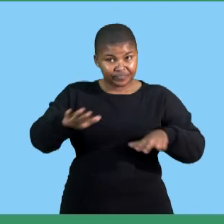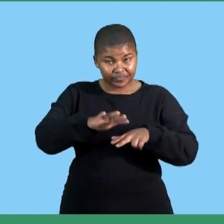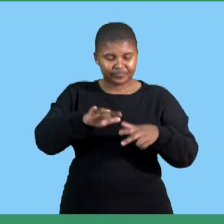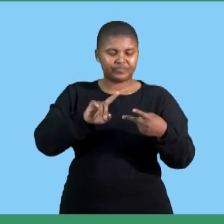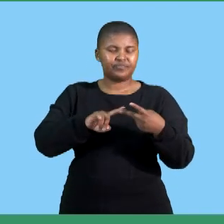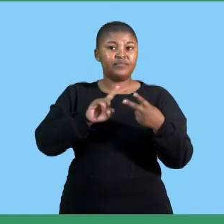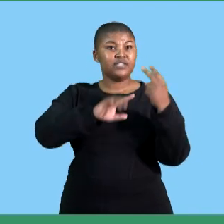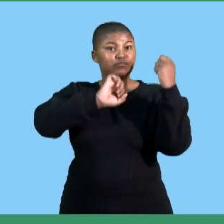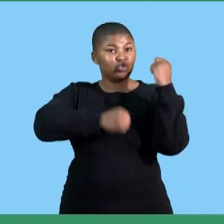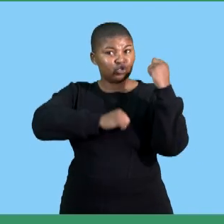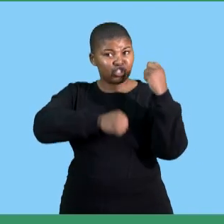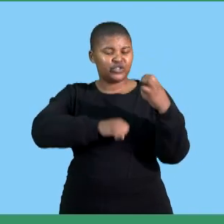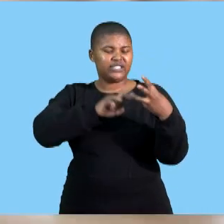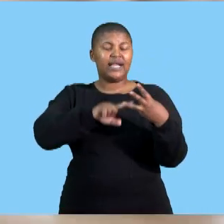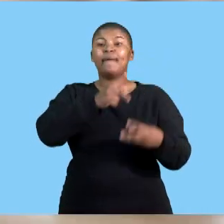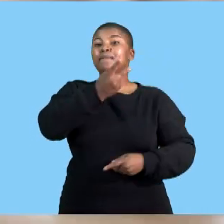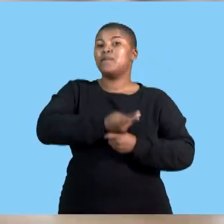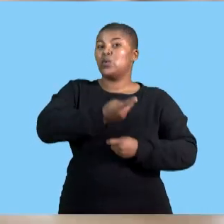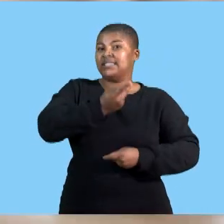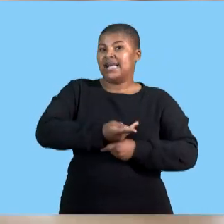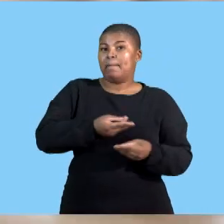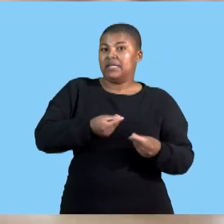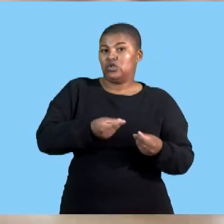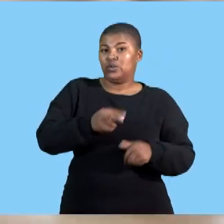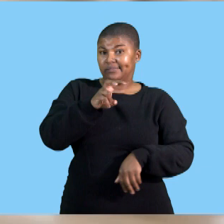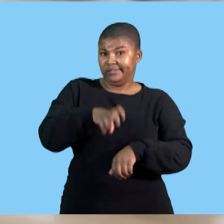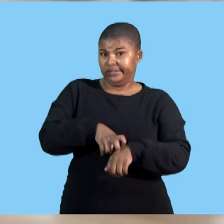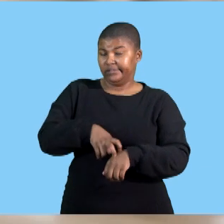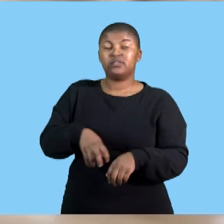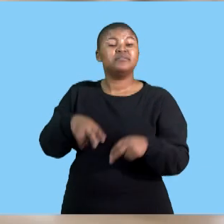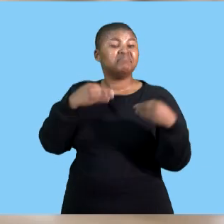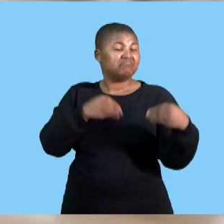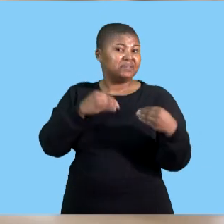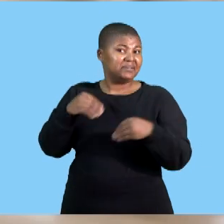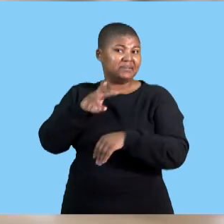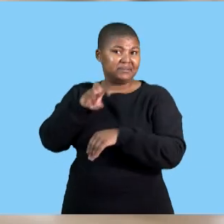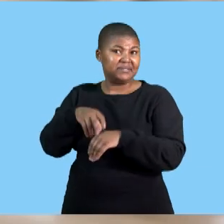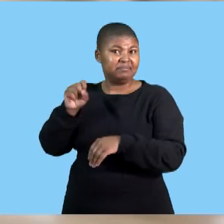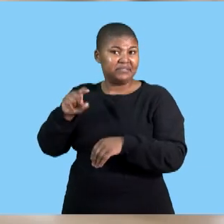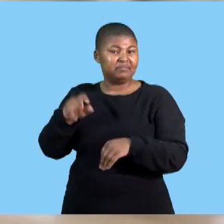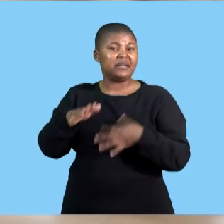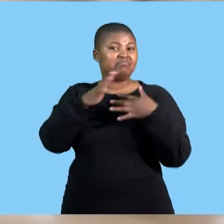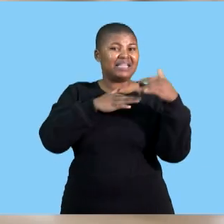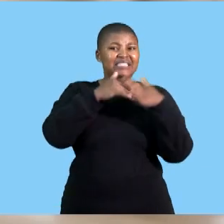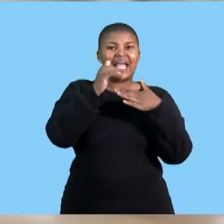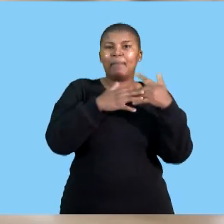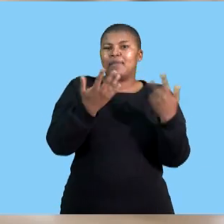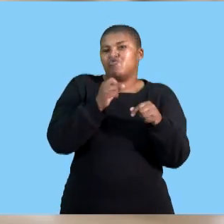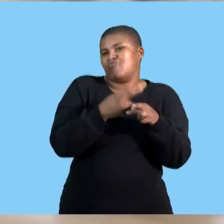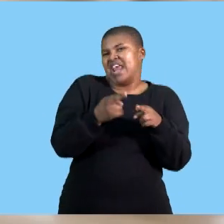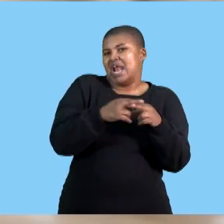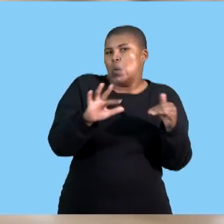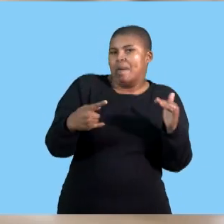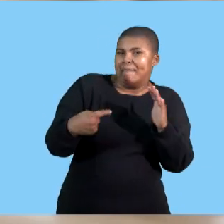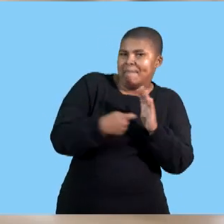raw materials. So a business will need money to obviously pay for the land and building at which they are going to